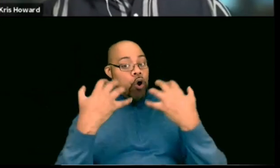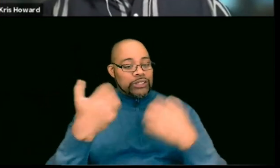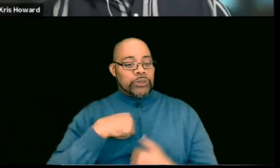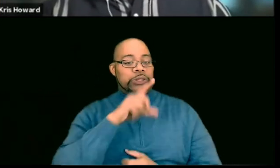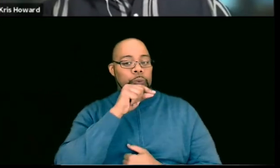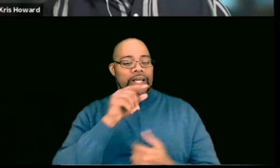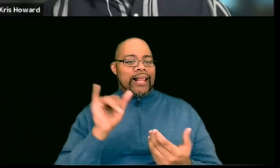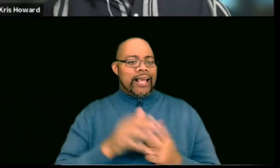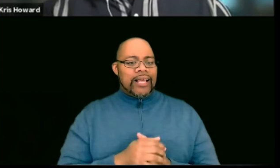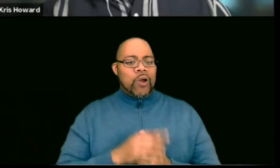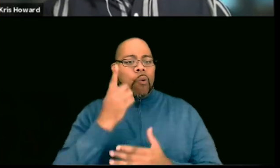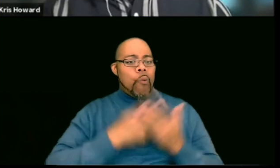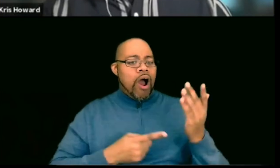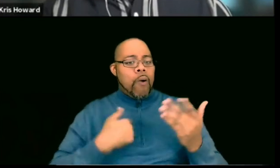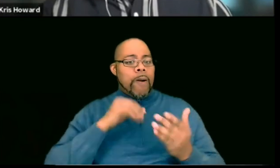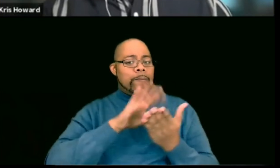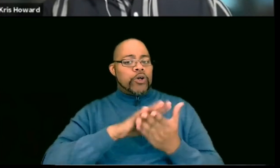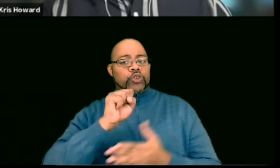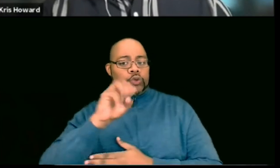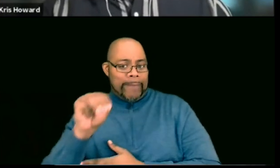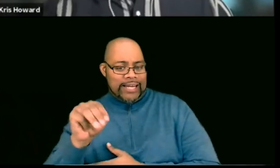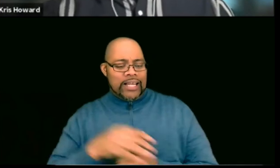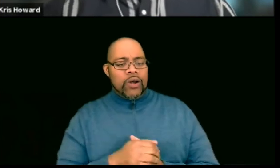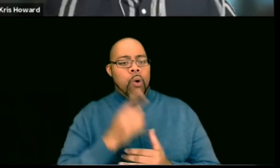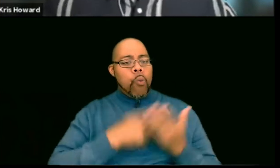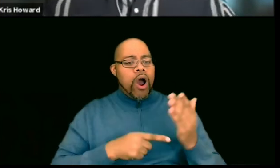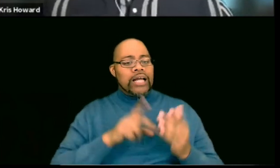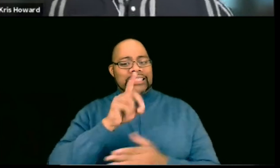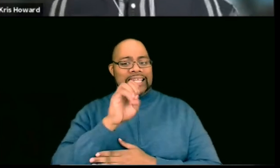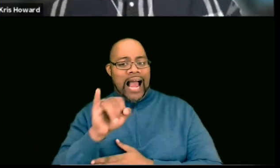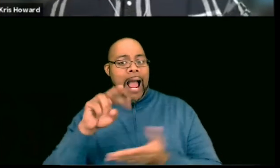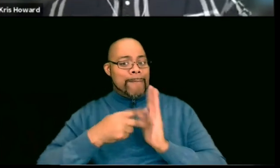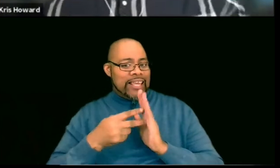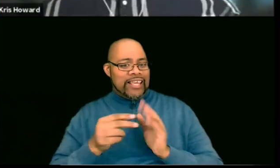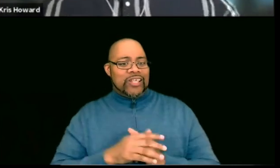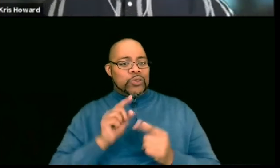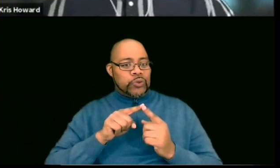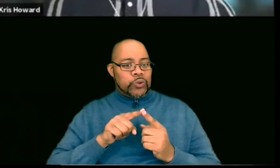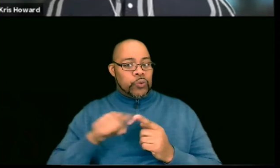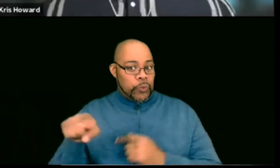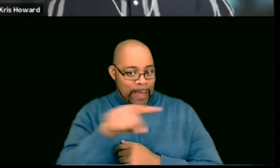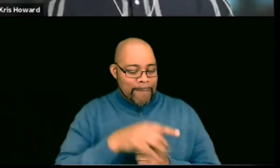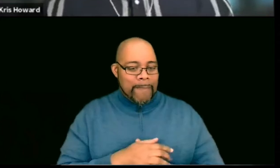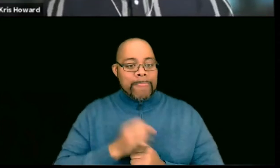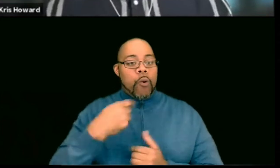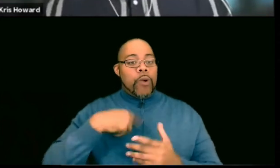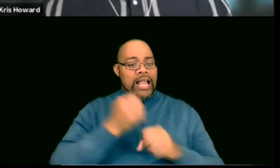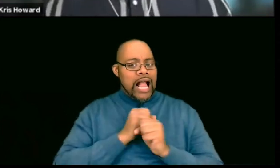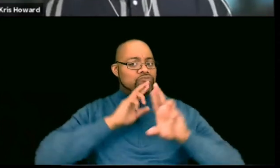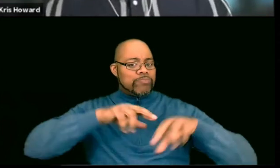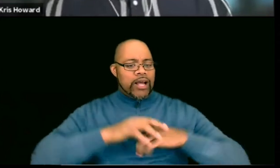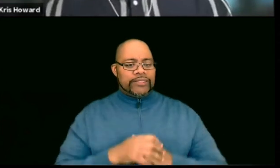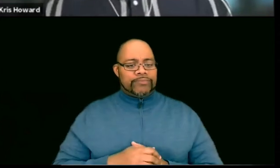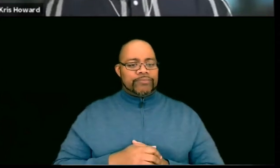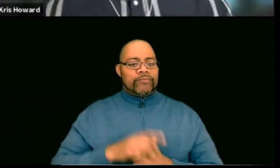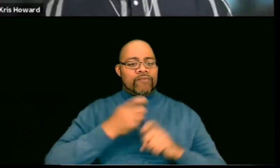our audience, we tweeted out like what we put on our social media, what does DEI mean to them? And so we